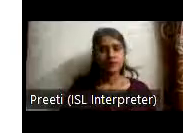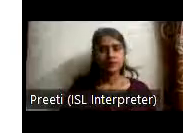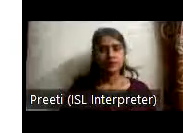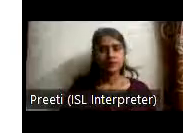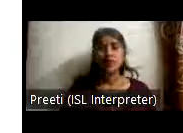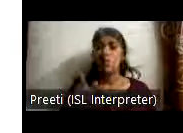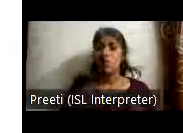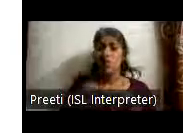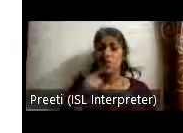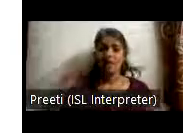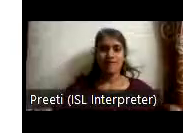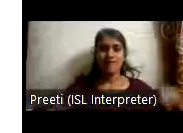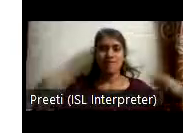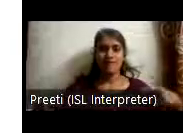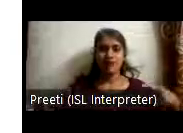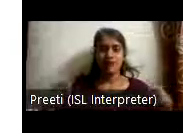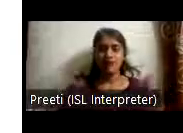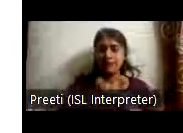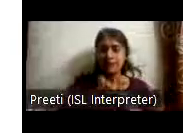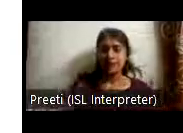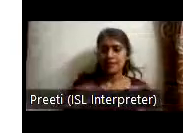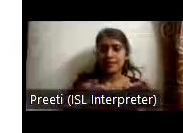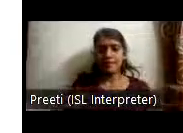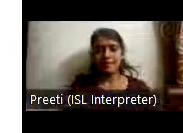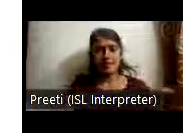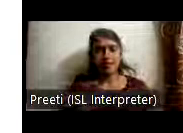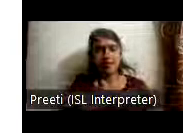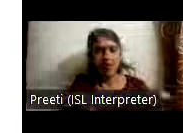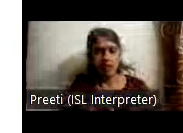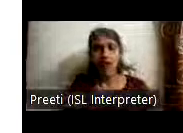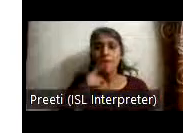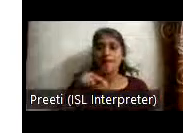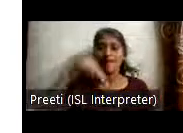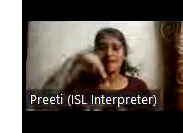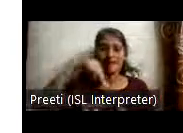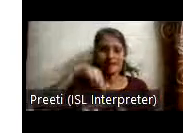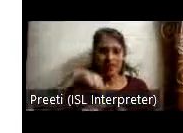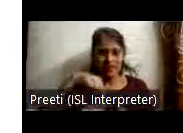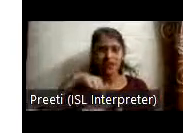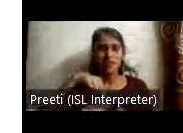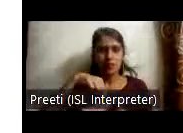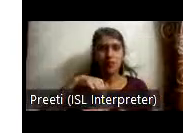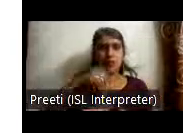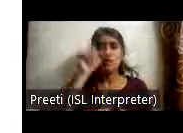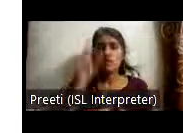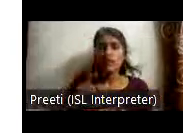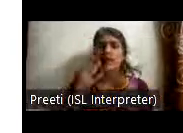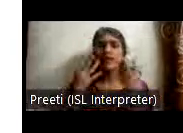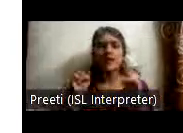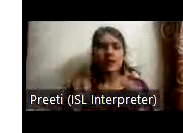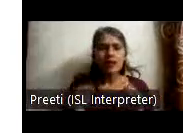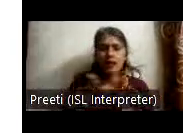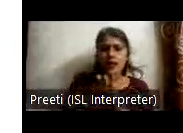wheelchair requires a minimum space. Somebody who's walking and standing can probably squeeze through, some almaris on the side